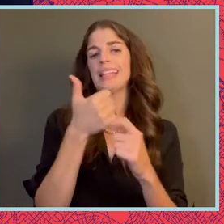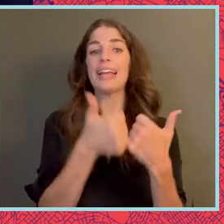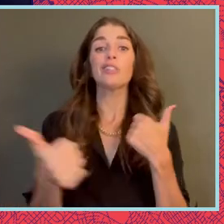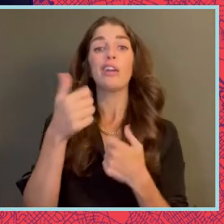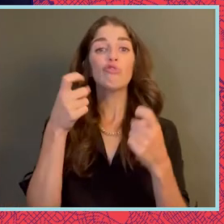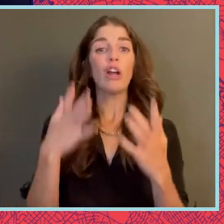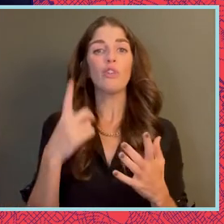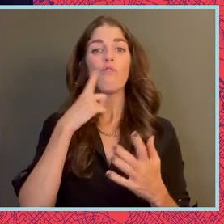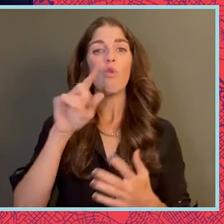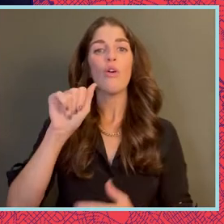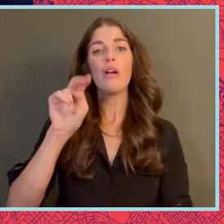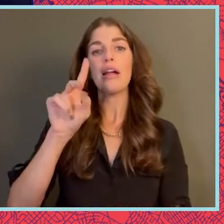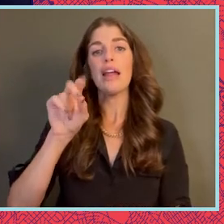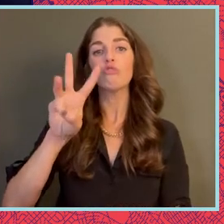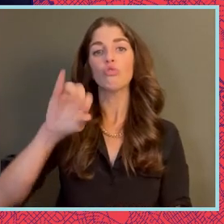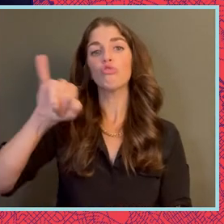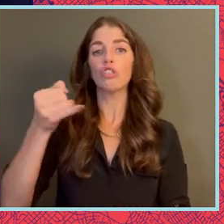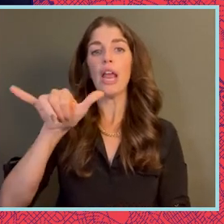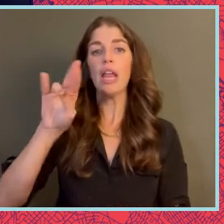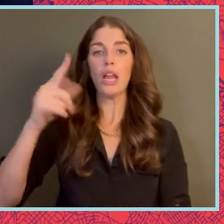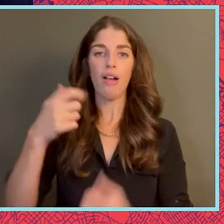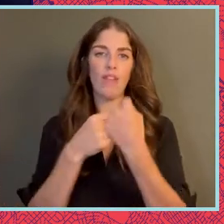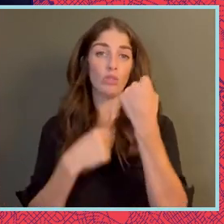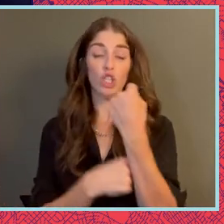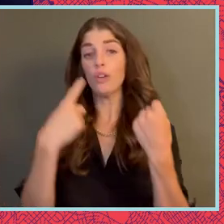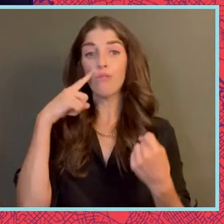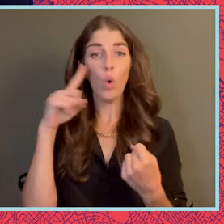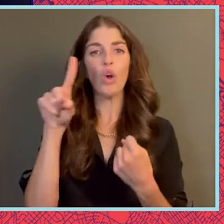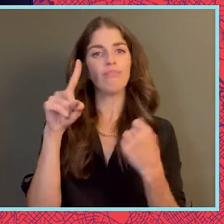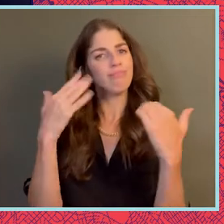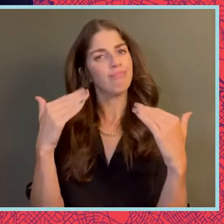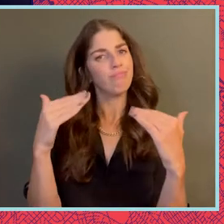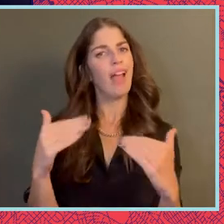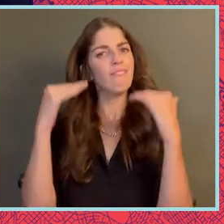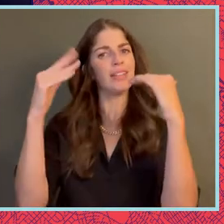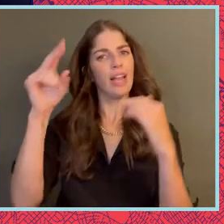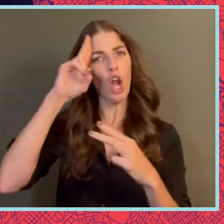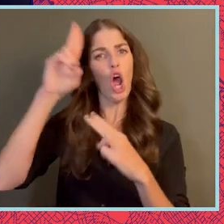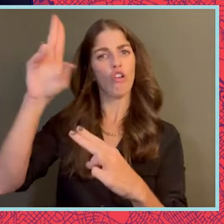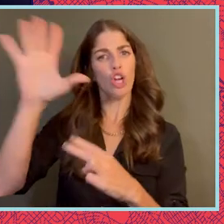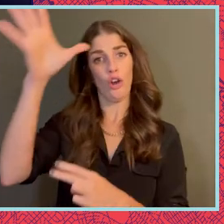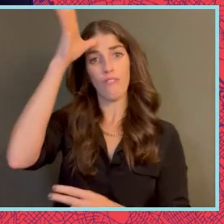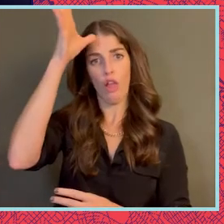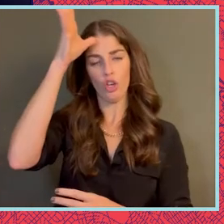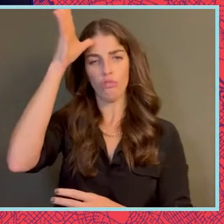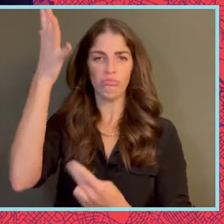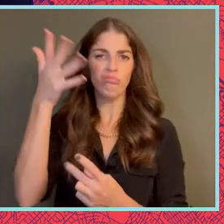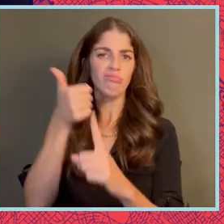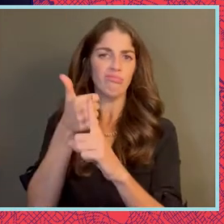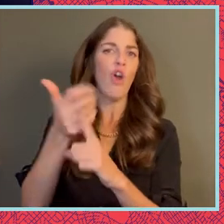of the Andrew J. Young Foundation, and worked to preserve and advance the legacy of her father, a former Atlanta